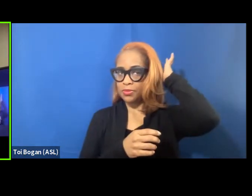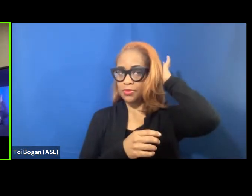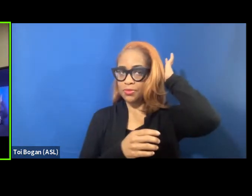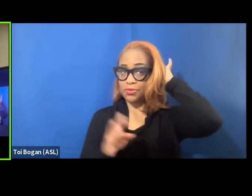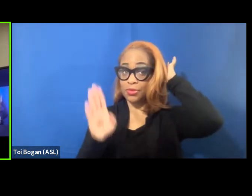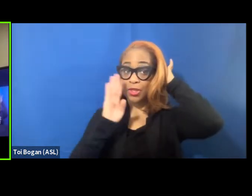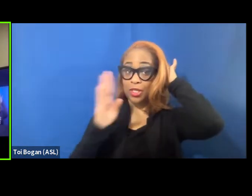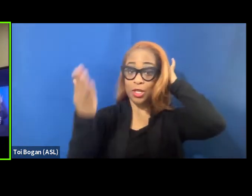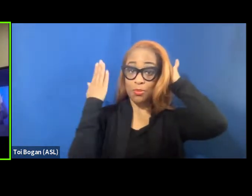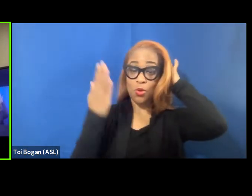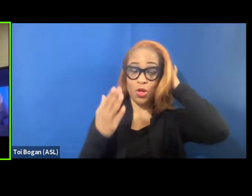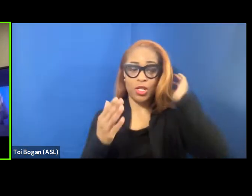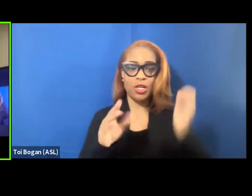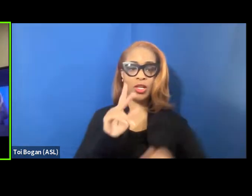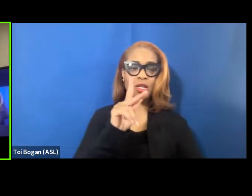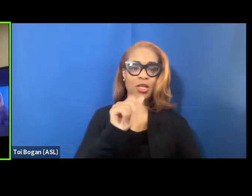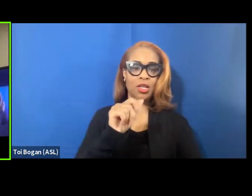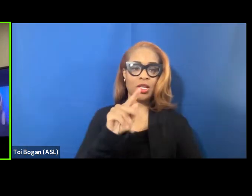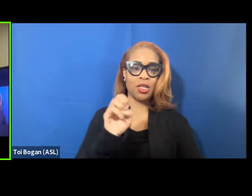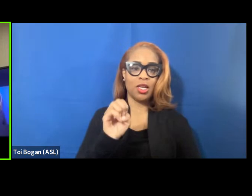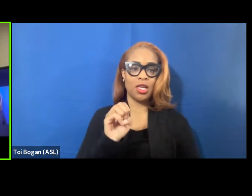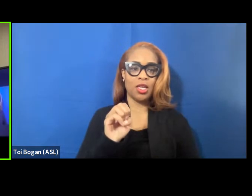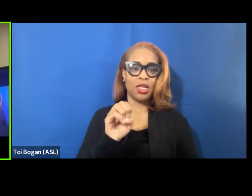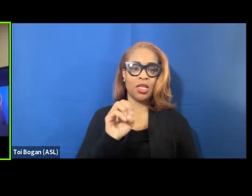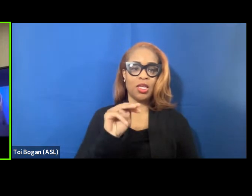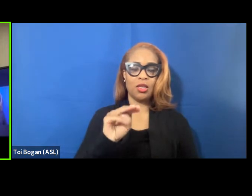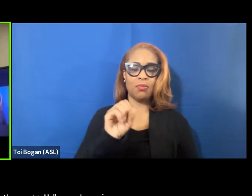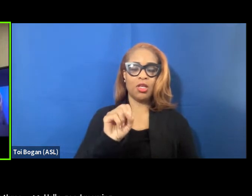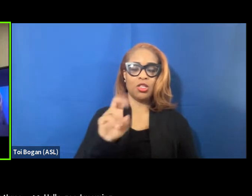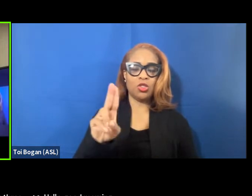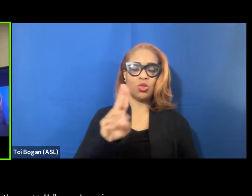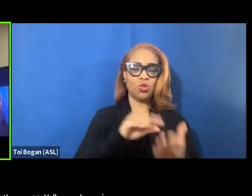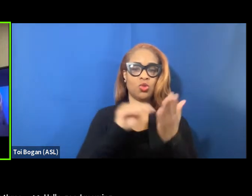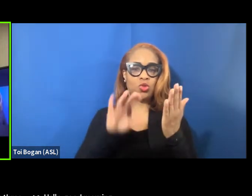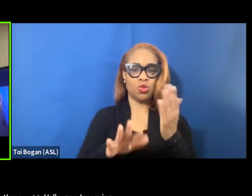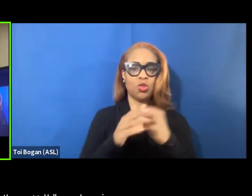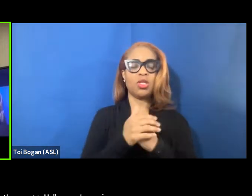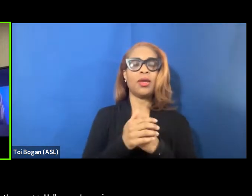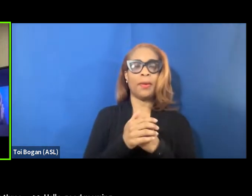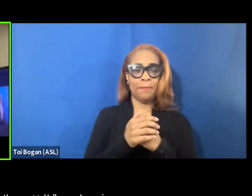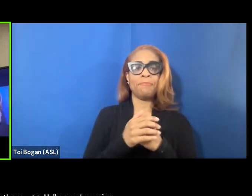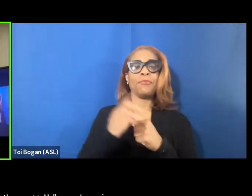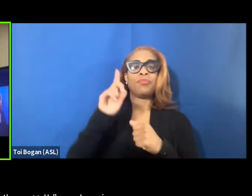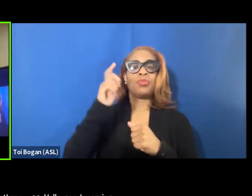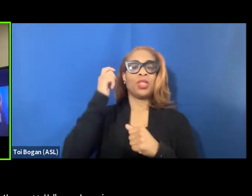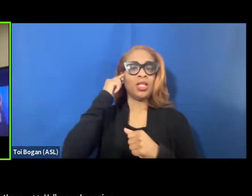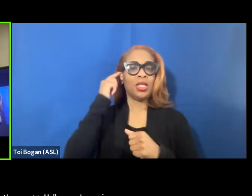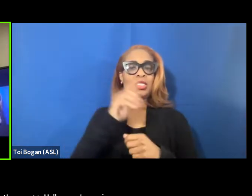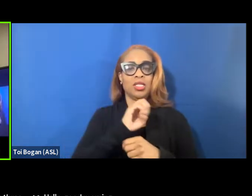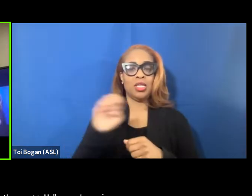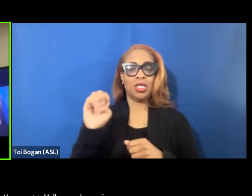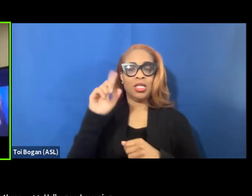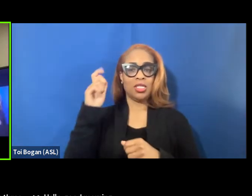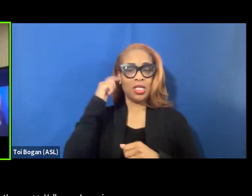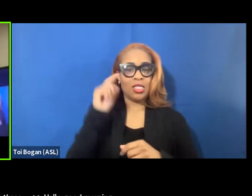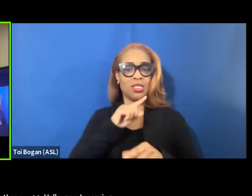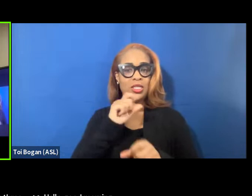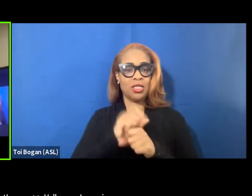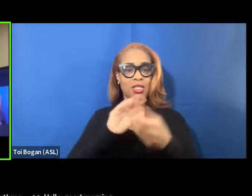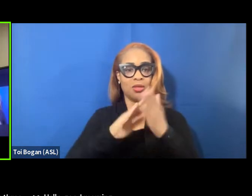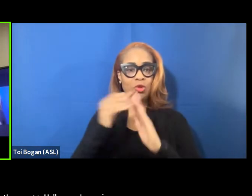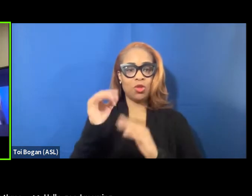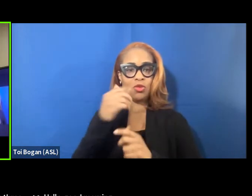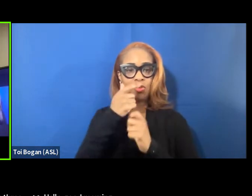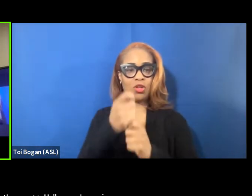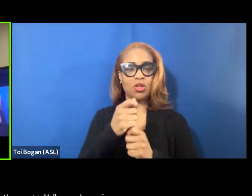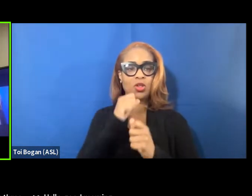hello good morning i'm kate rogers i'm an msu student and i can testify that lansing and east lansing are communities of interest and i encourage you